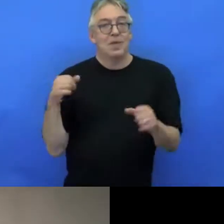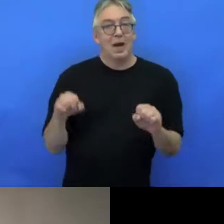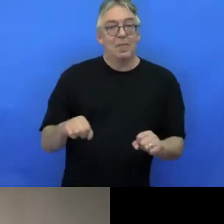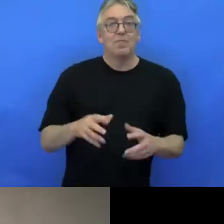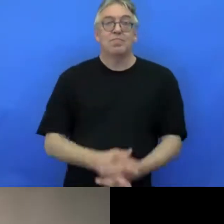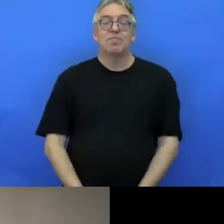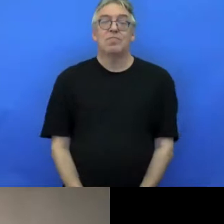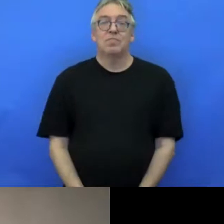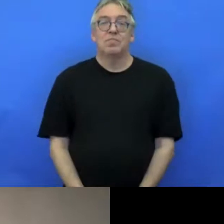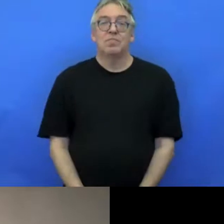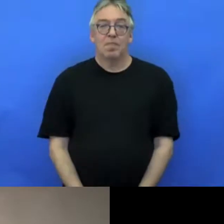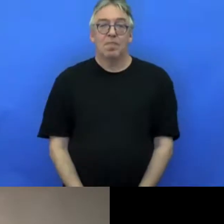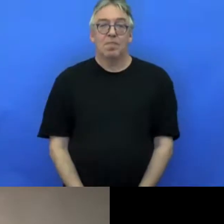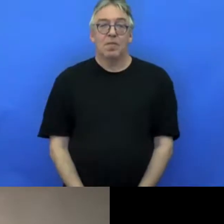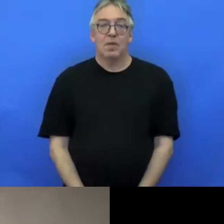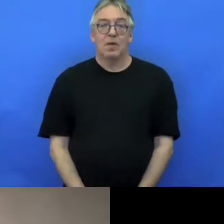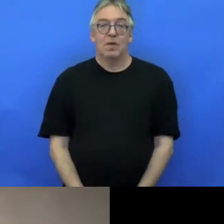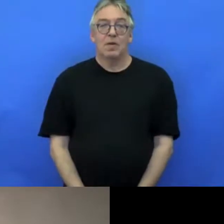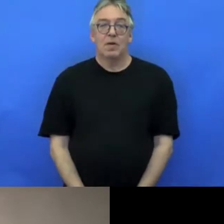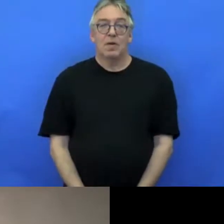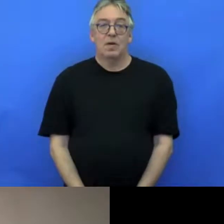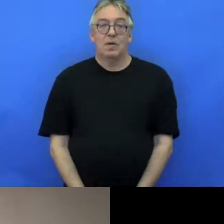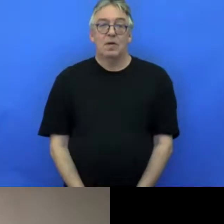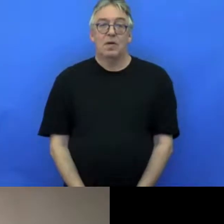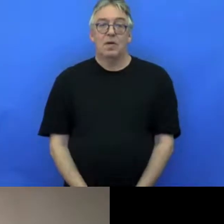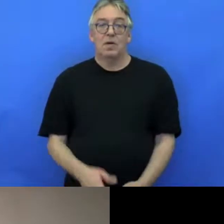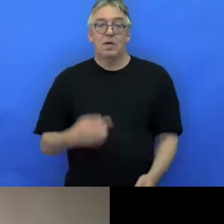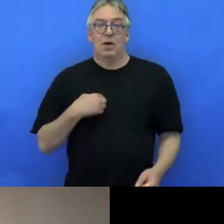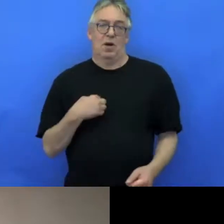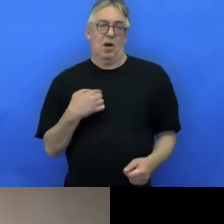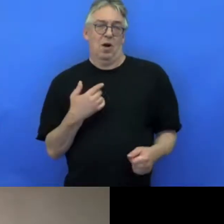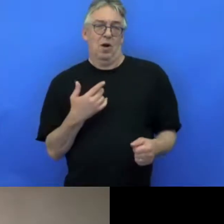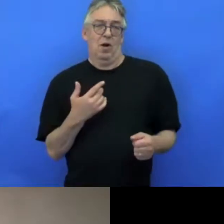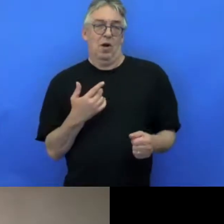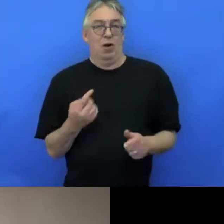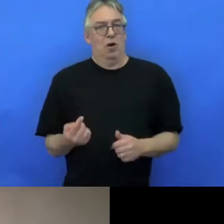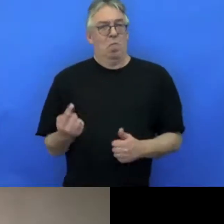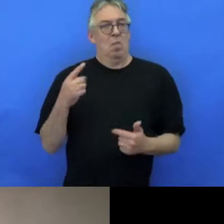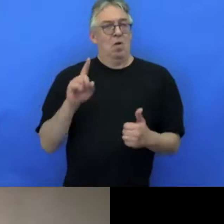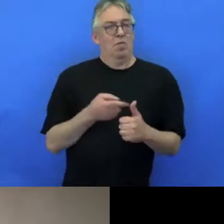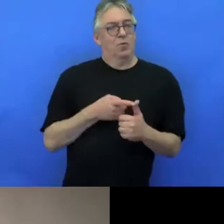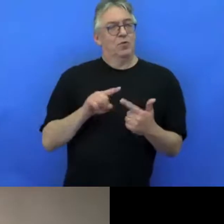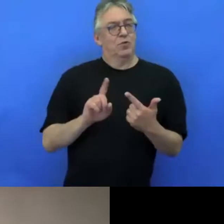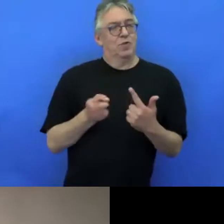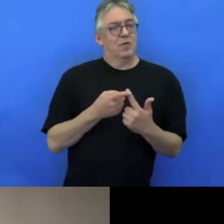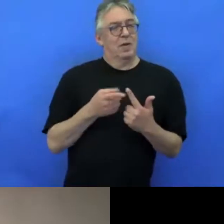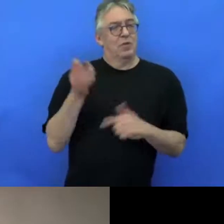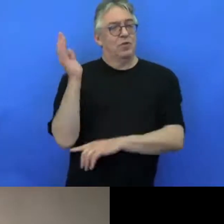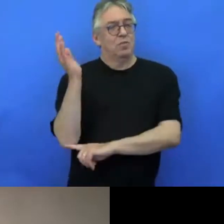Just from the perspective and picking up on the speakers that have preceded before